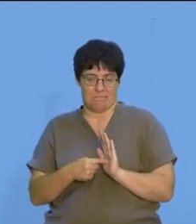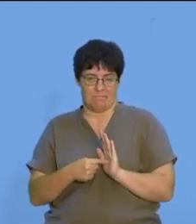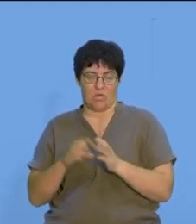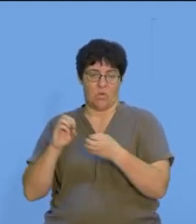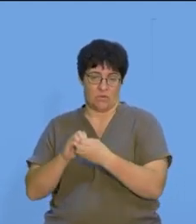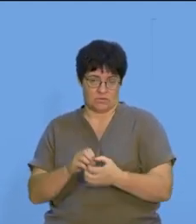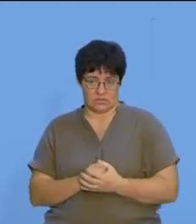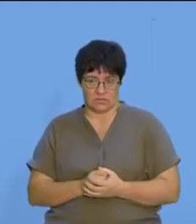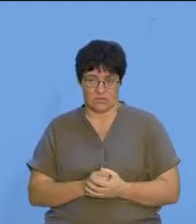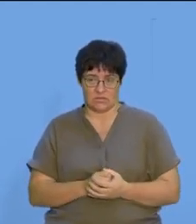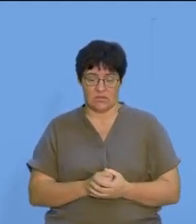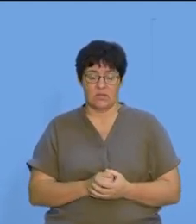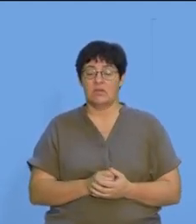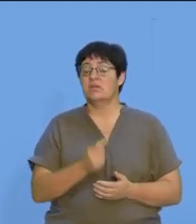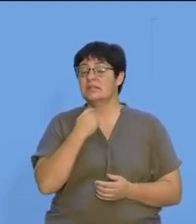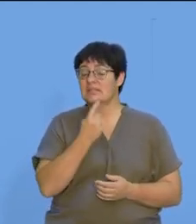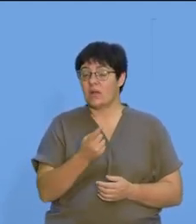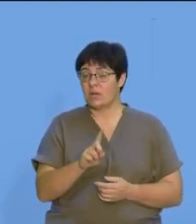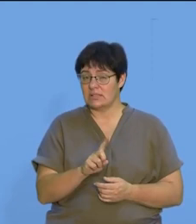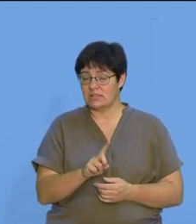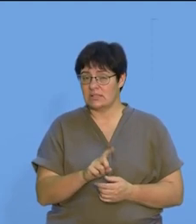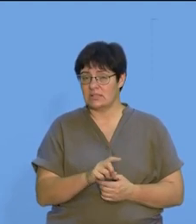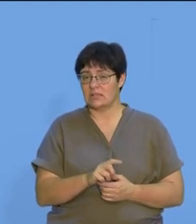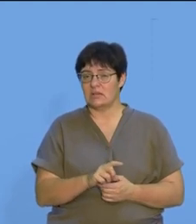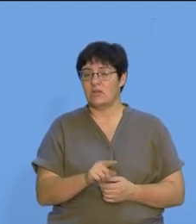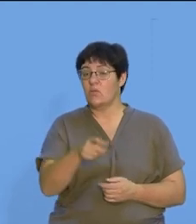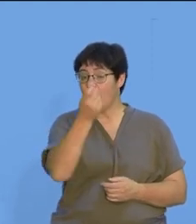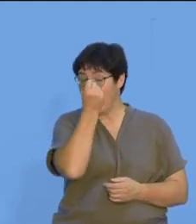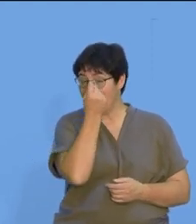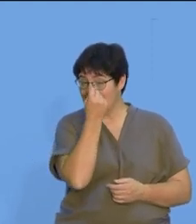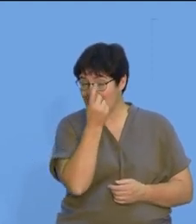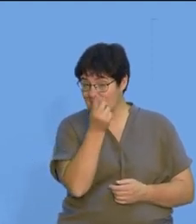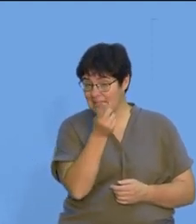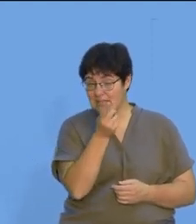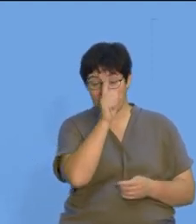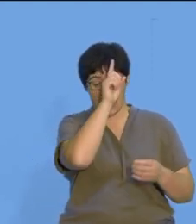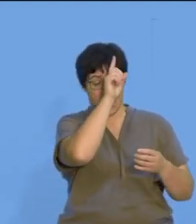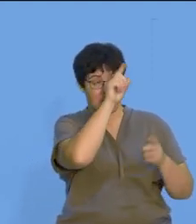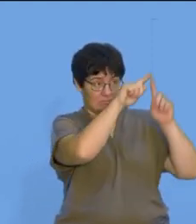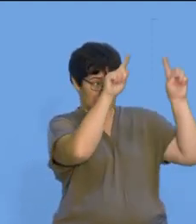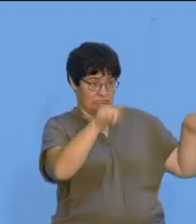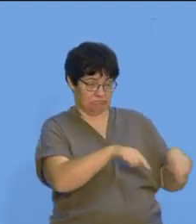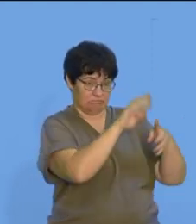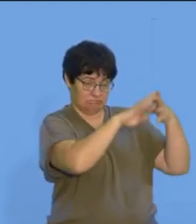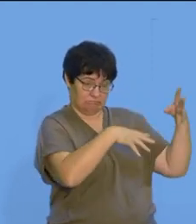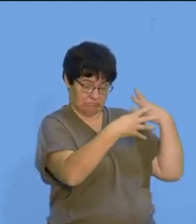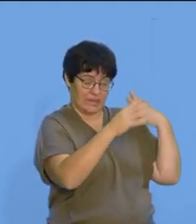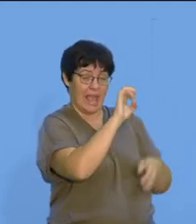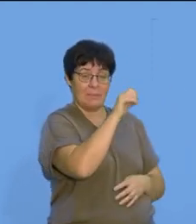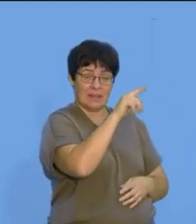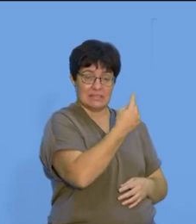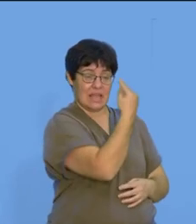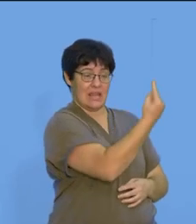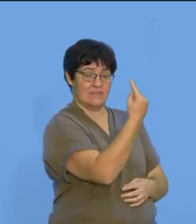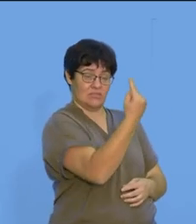okay, remember, when we talk of compounds, it means it's now understanding that in the periodic table, there are individual